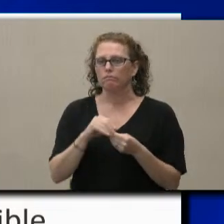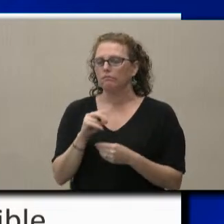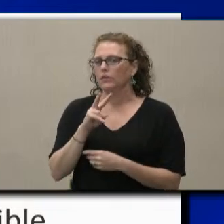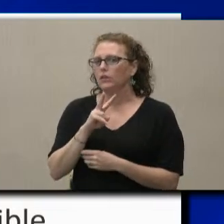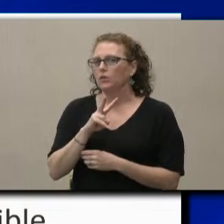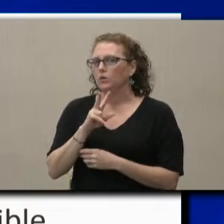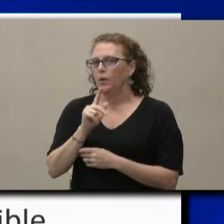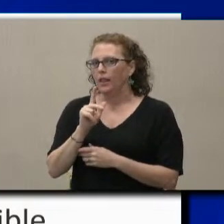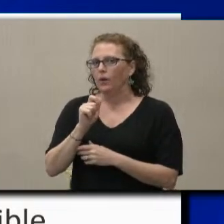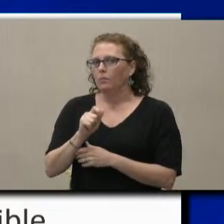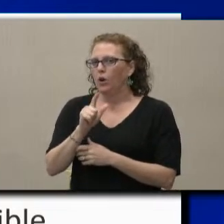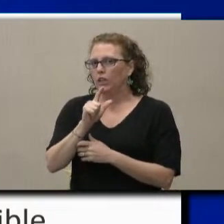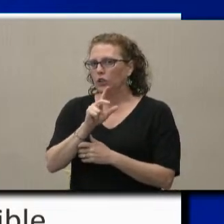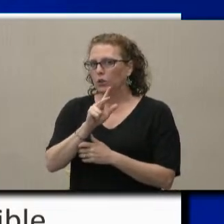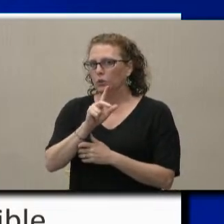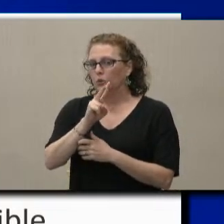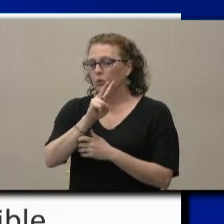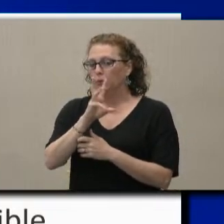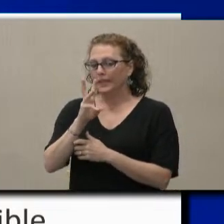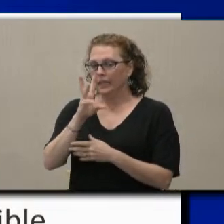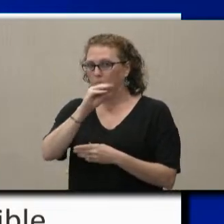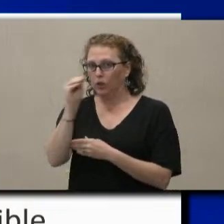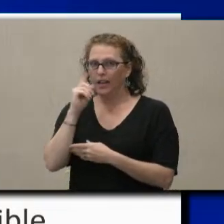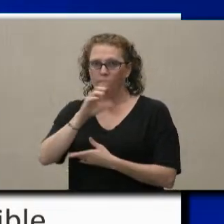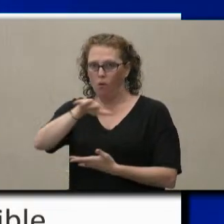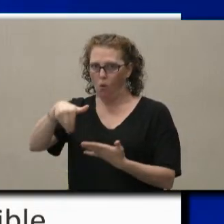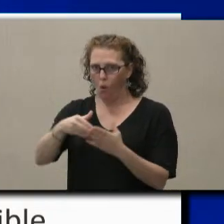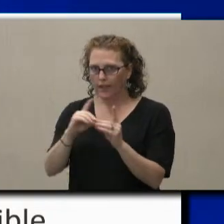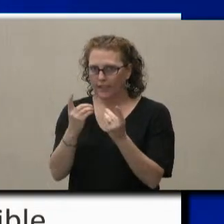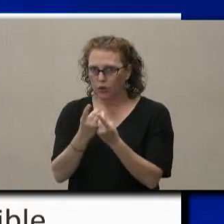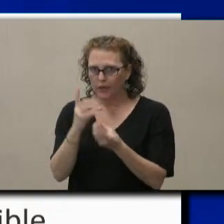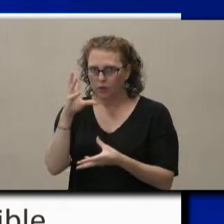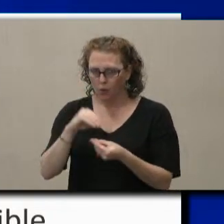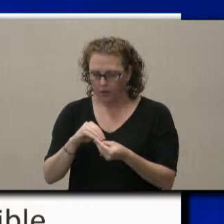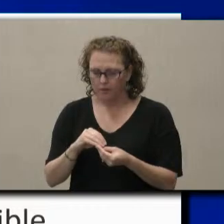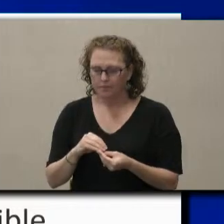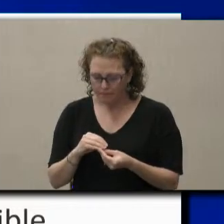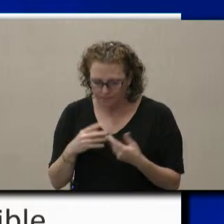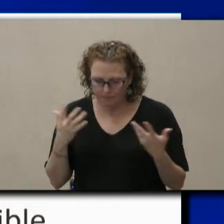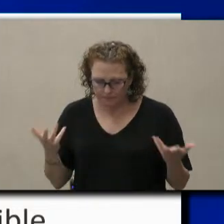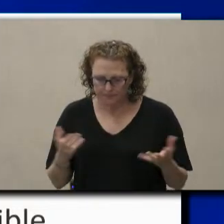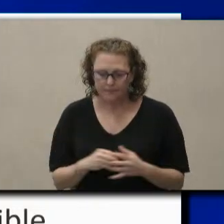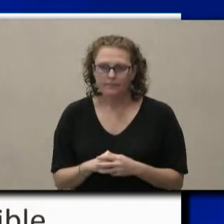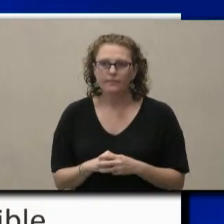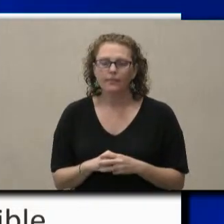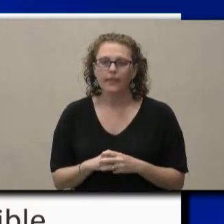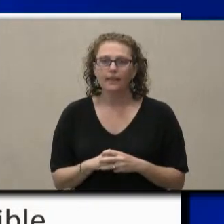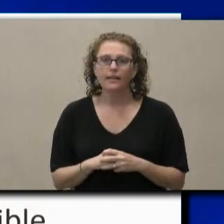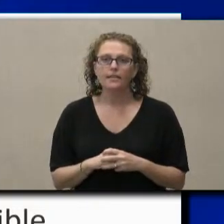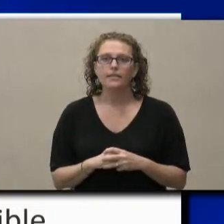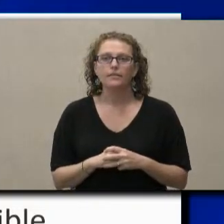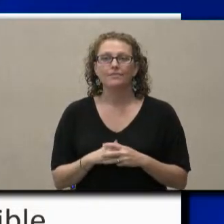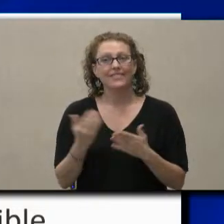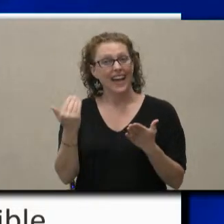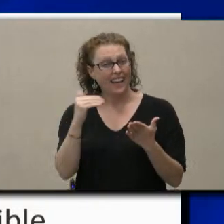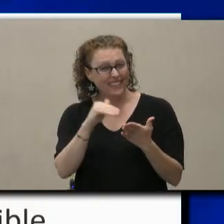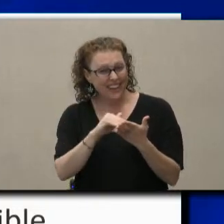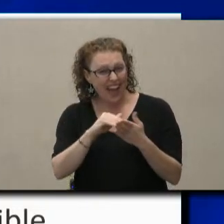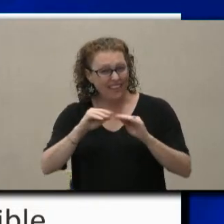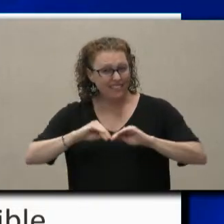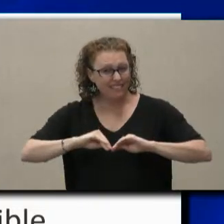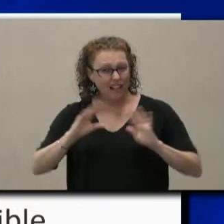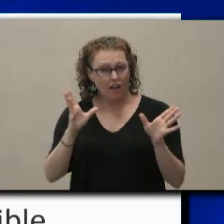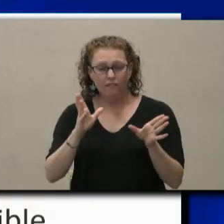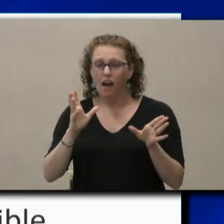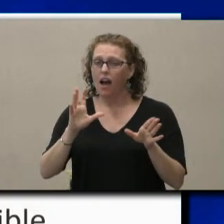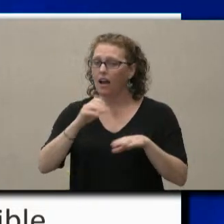23.26%. And it does not, of course, creating a majority minority district may not be